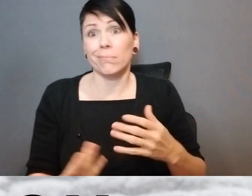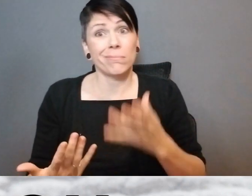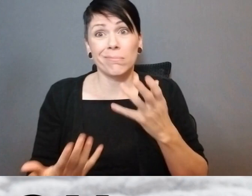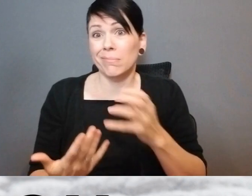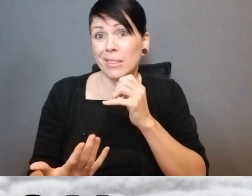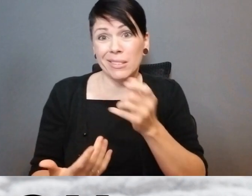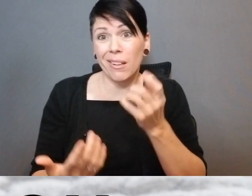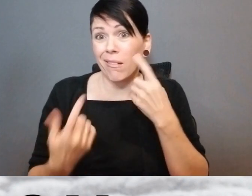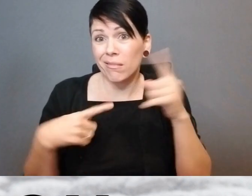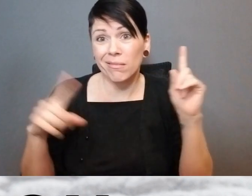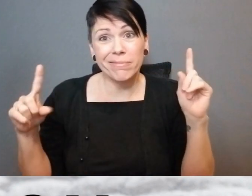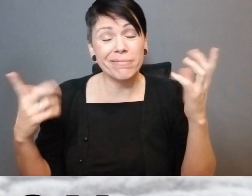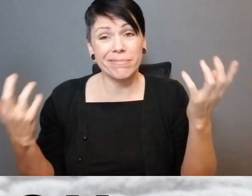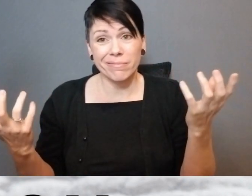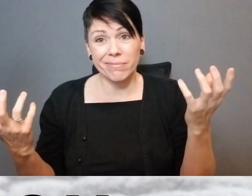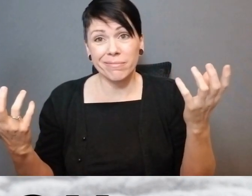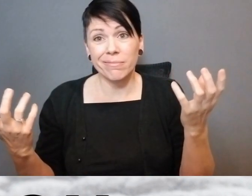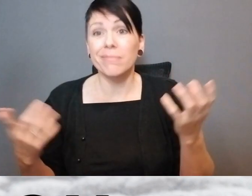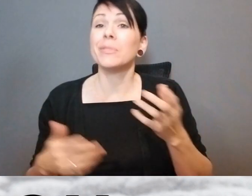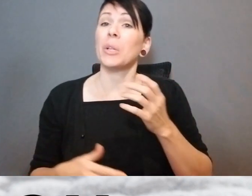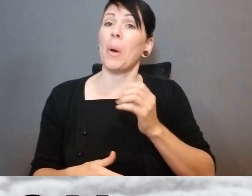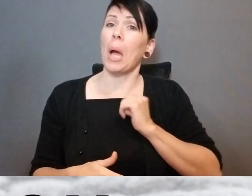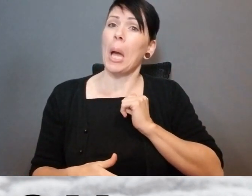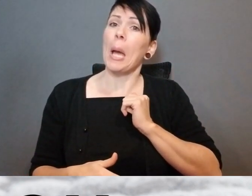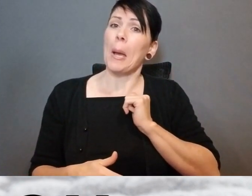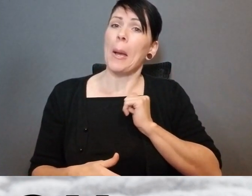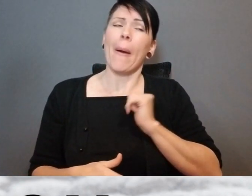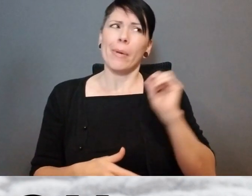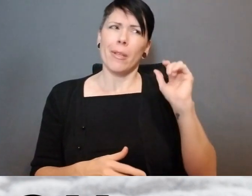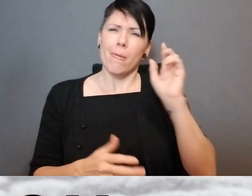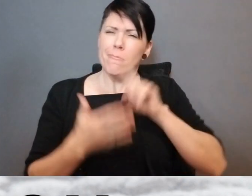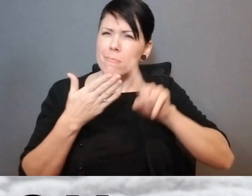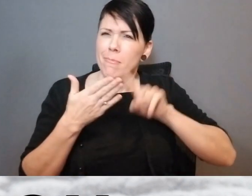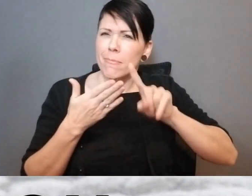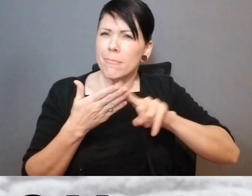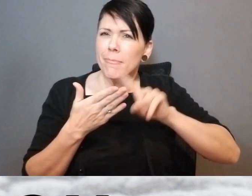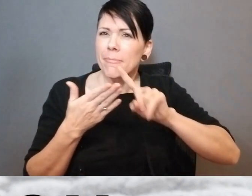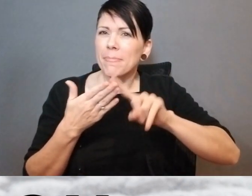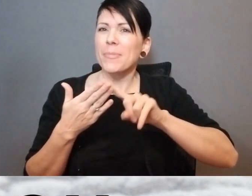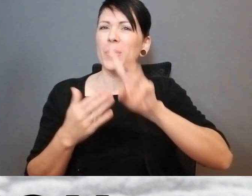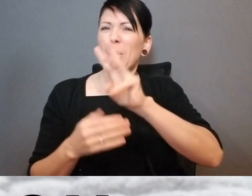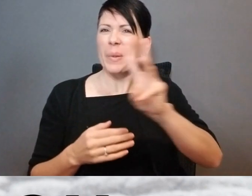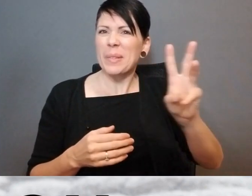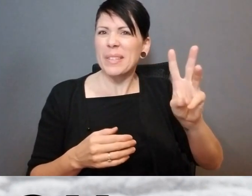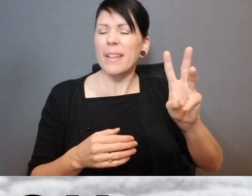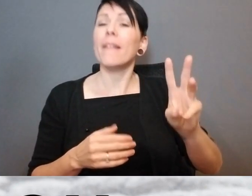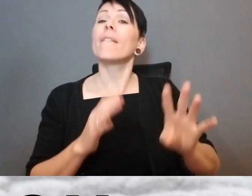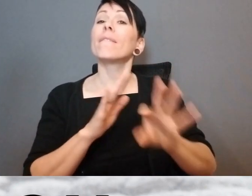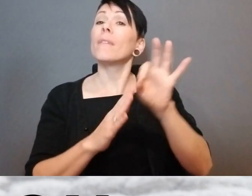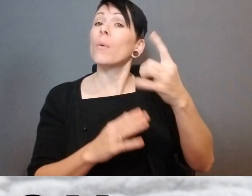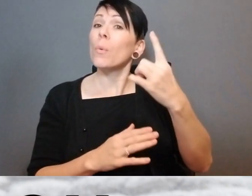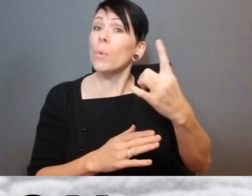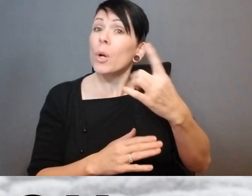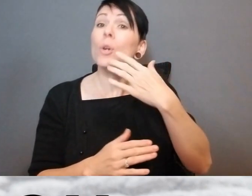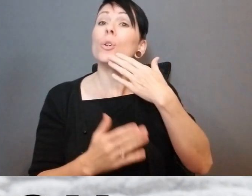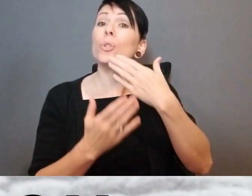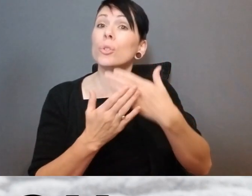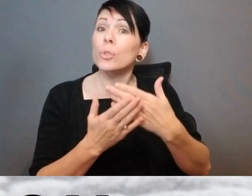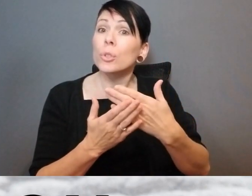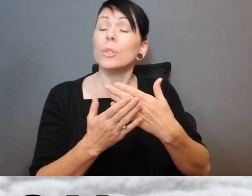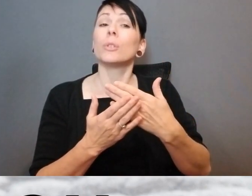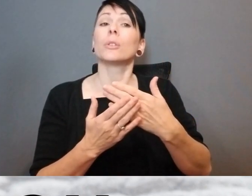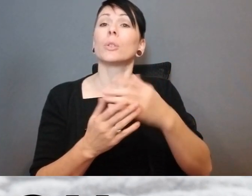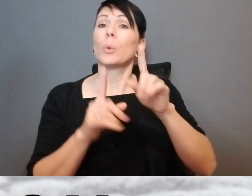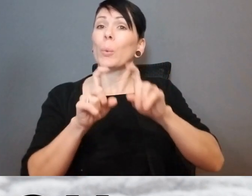quizzes online to help give you some insight into your organization style. And one of them that I liked was on the